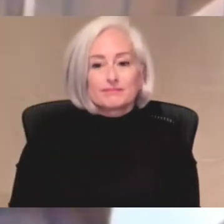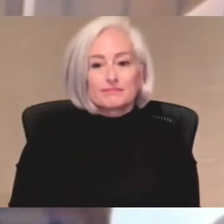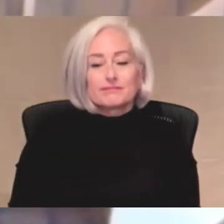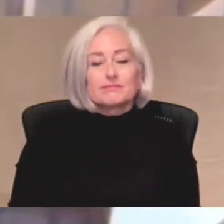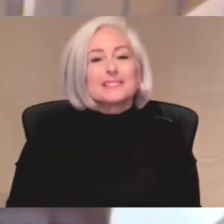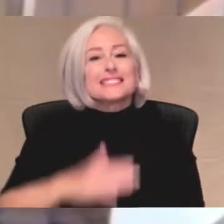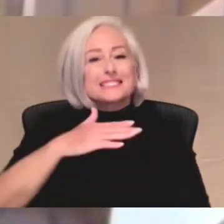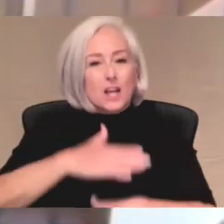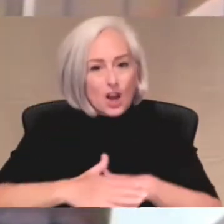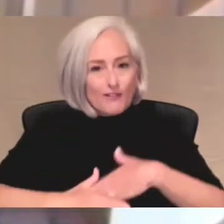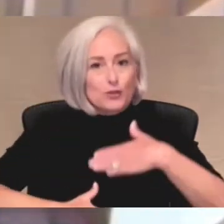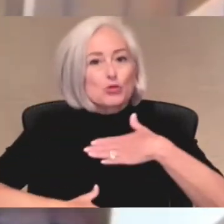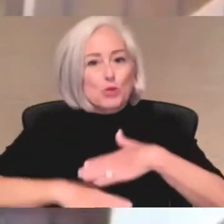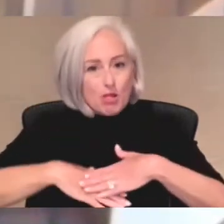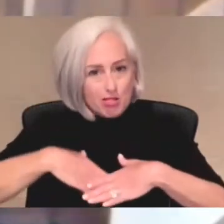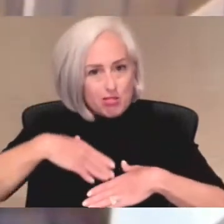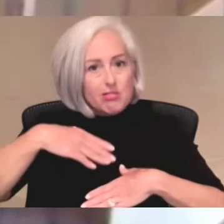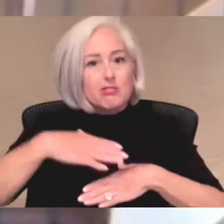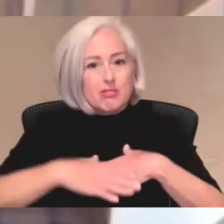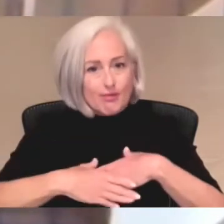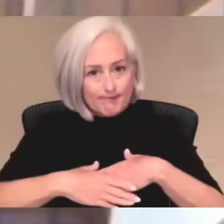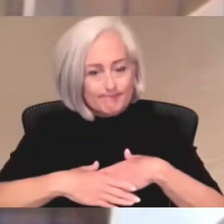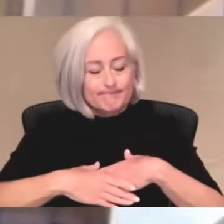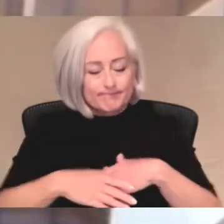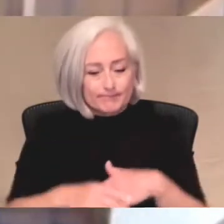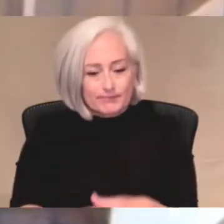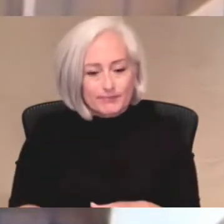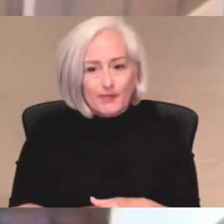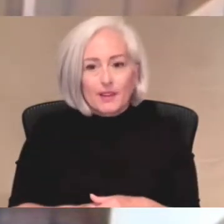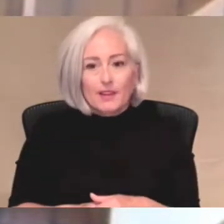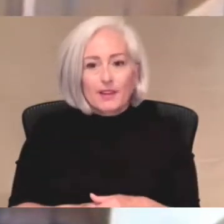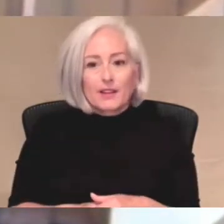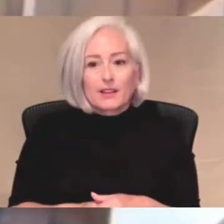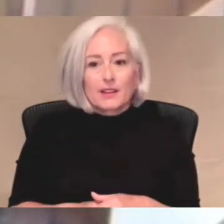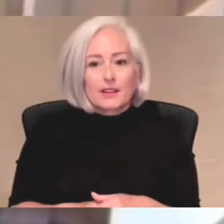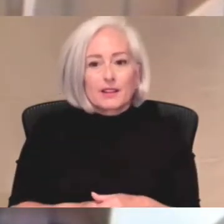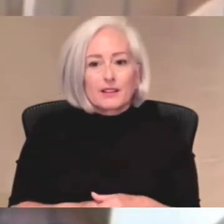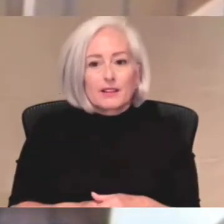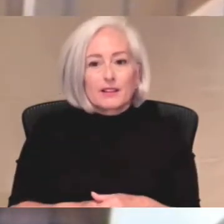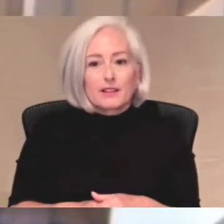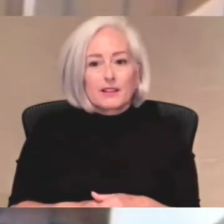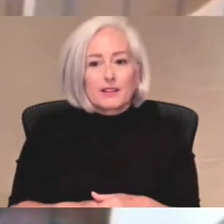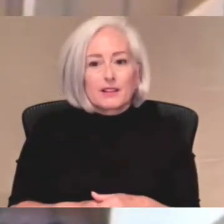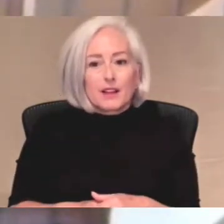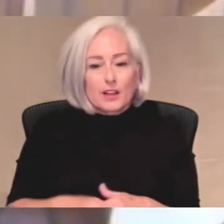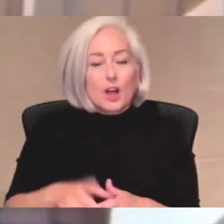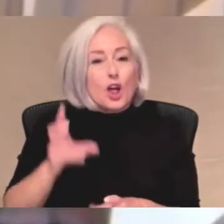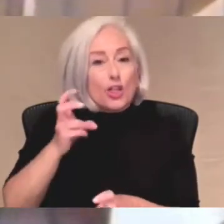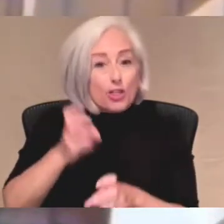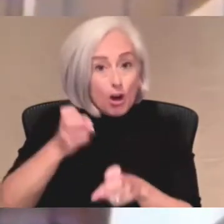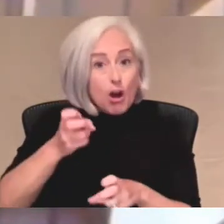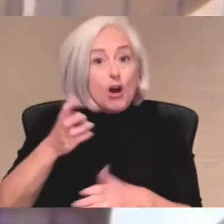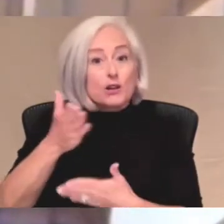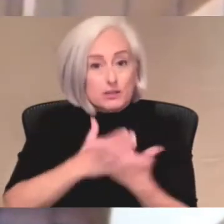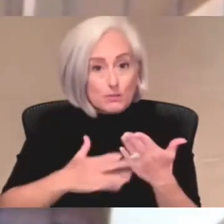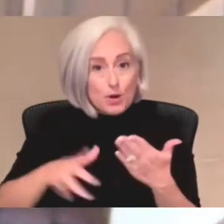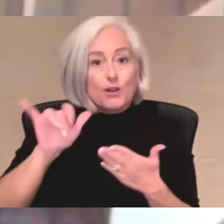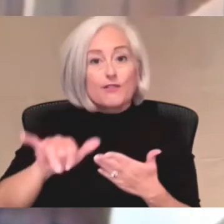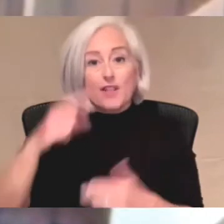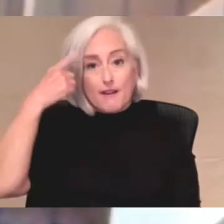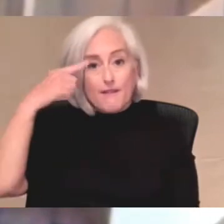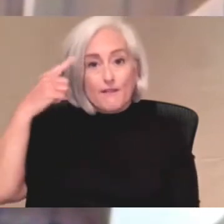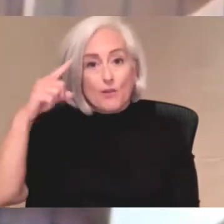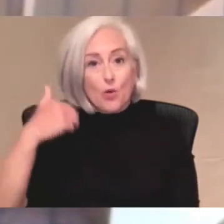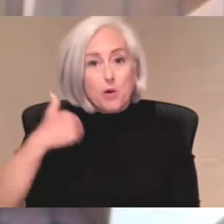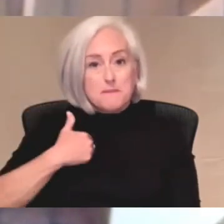comfortable, actually. The most, I guess, the hardest part for me was to lay